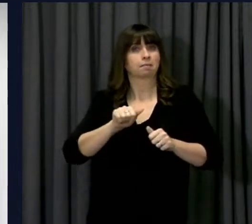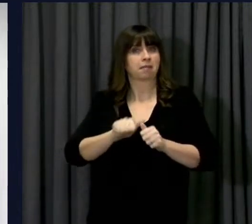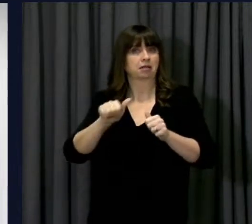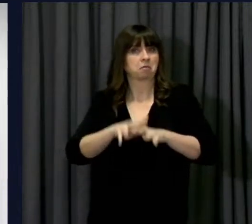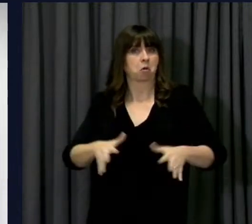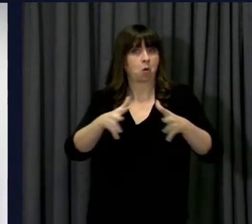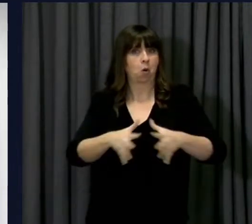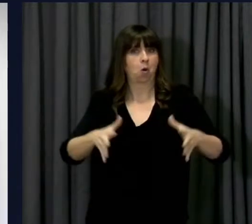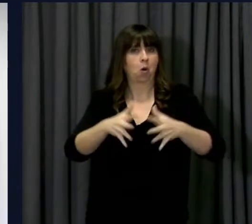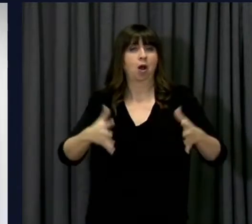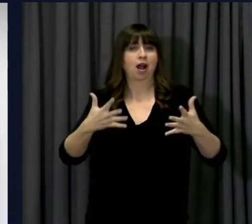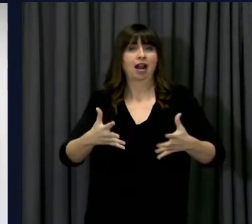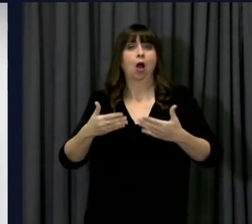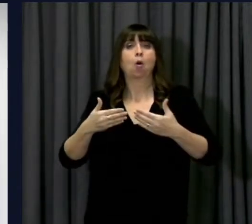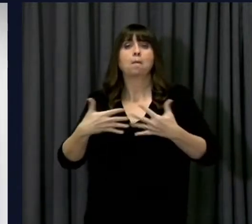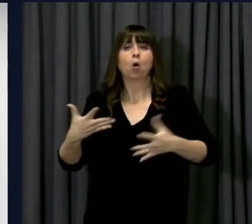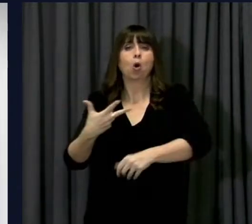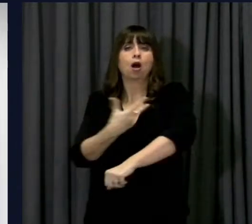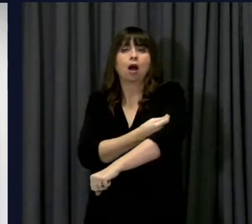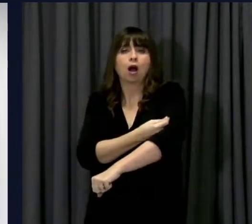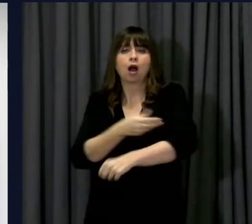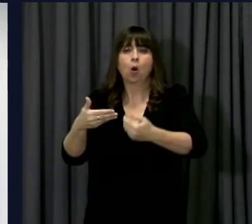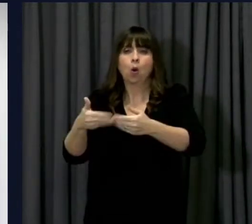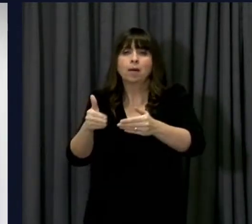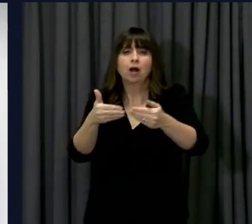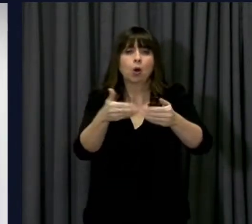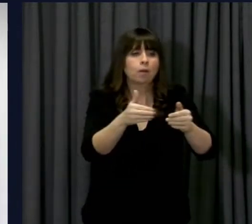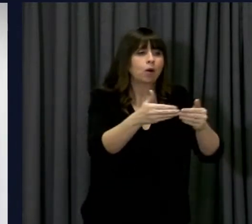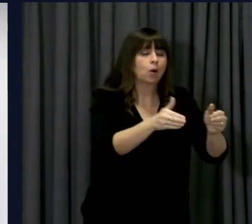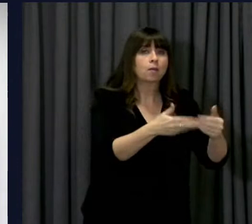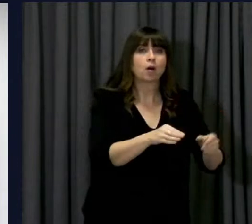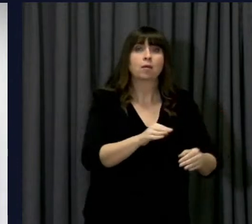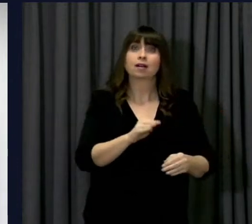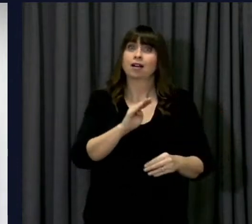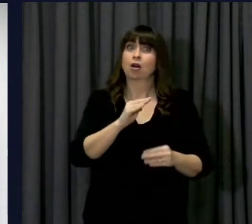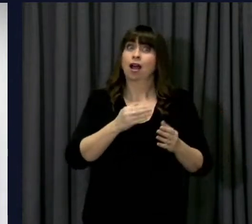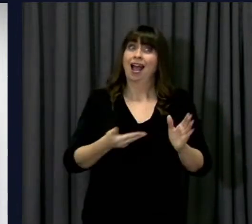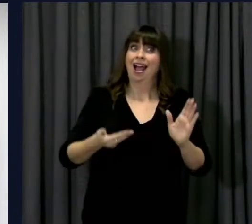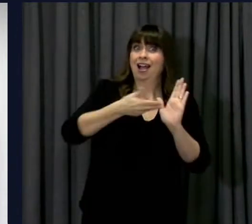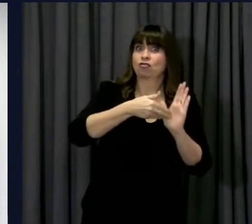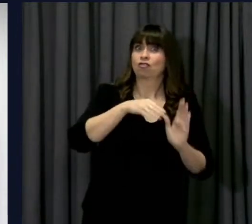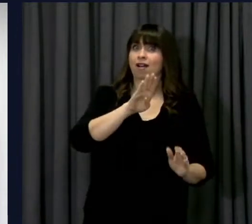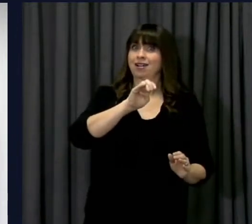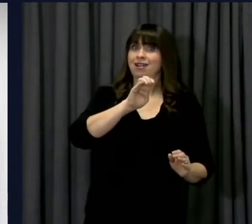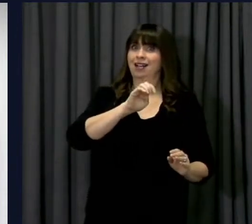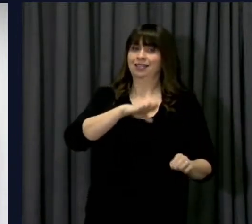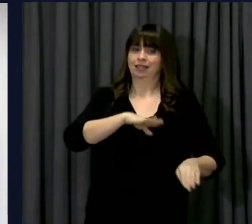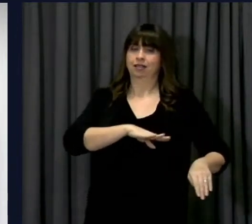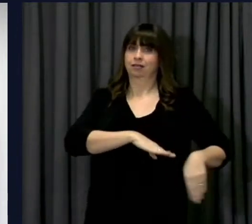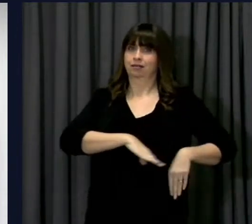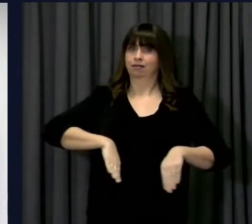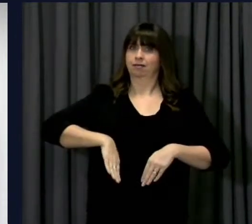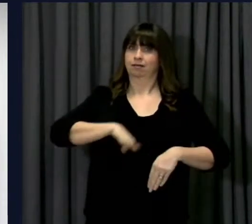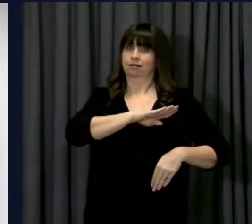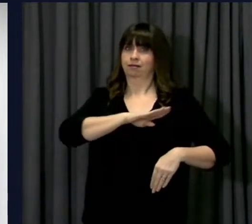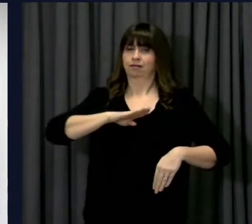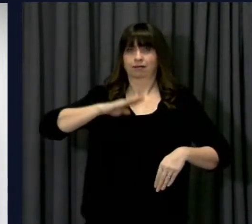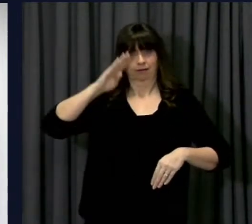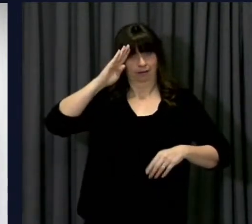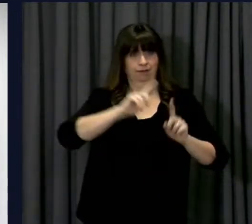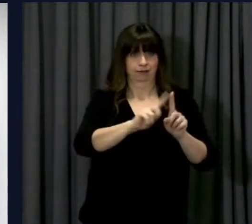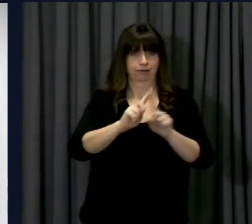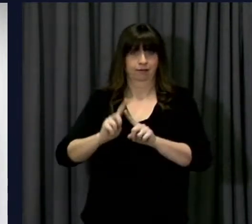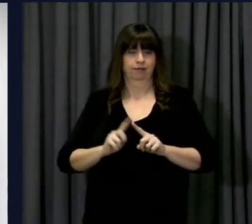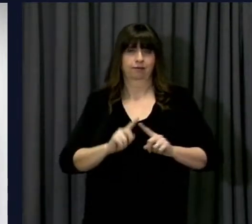as more clinics open, and we will have the support from 90 more military personnel in the mass vaccination